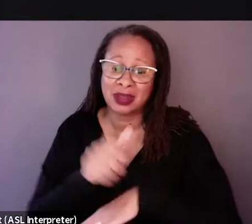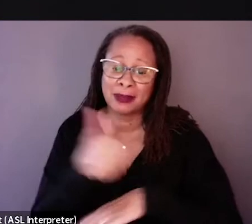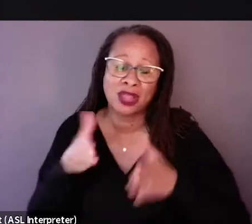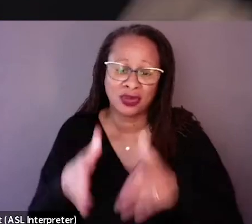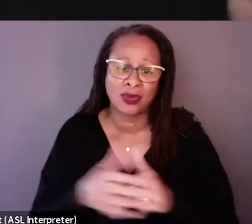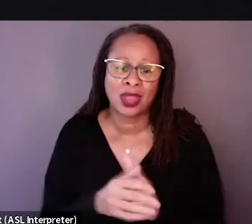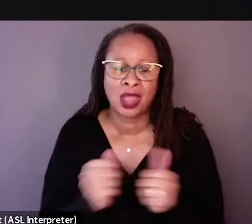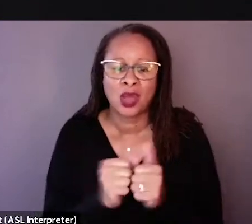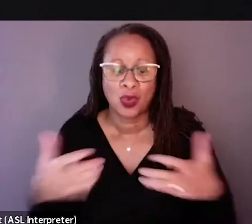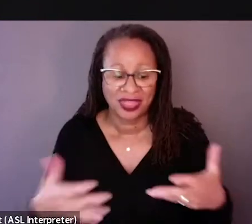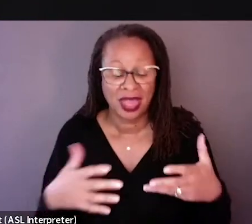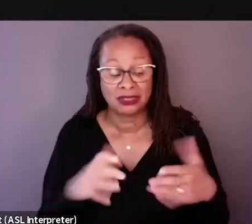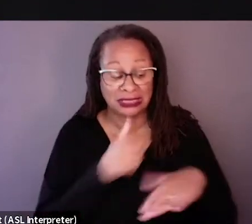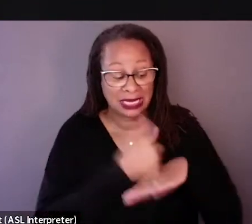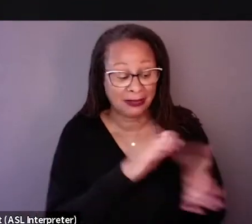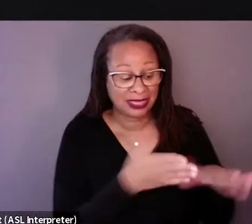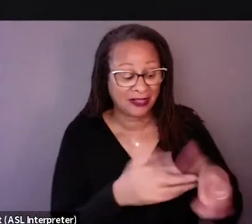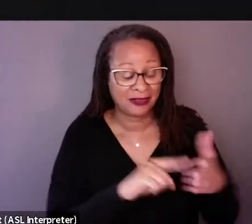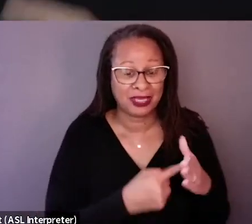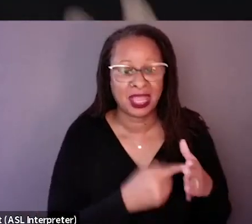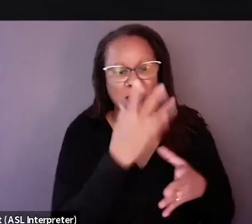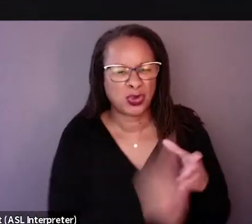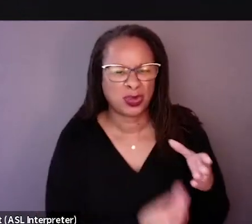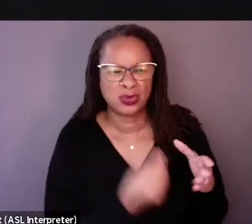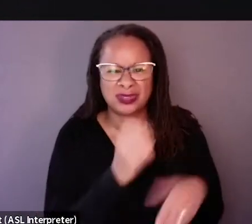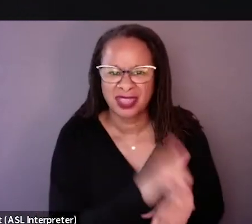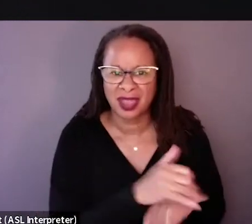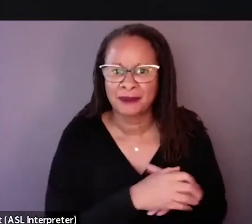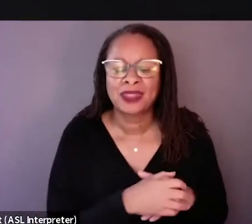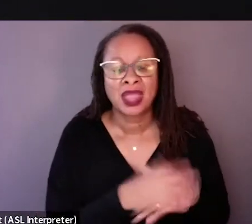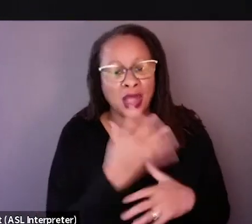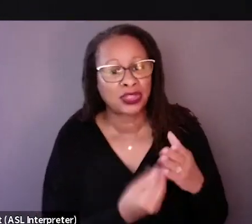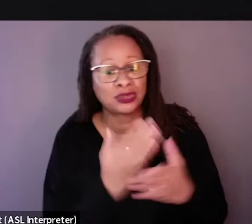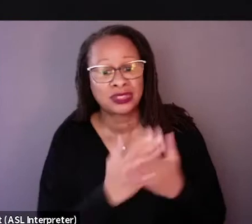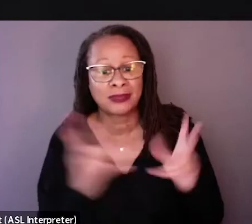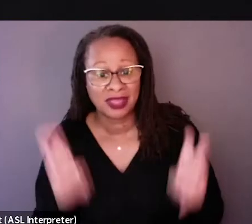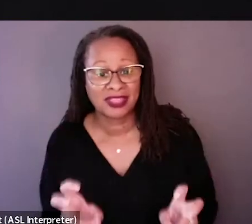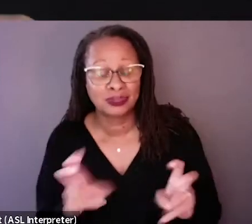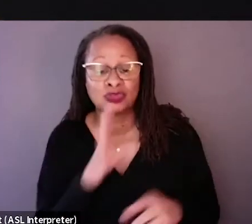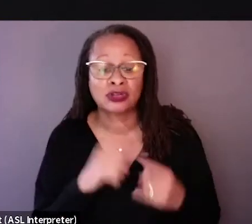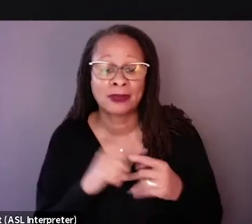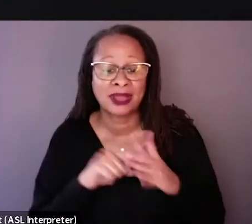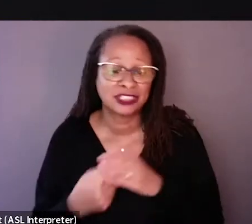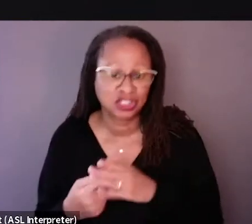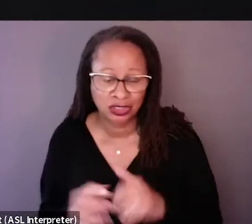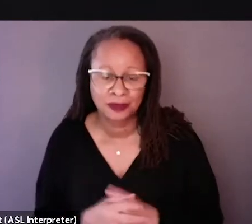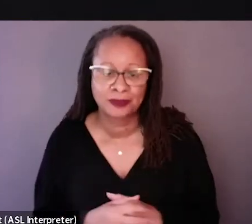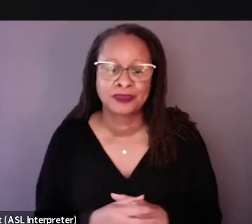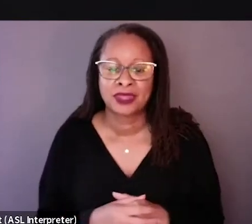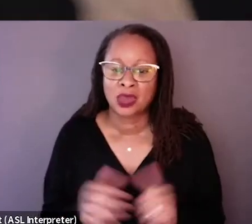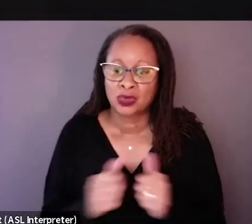without putting death in the beginning, we would lose track of that. And then we would lose some of the themes that you were talking about initially, which is just that